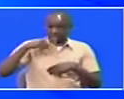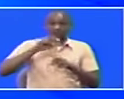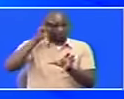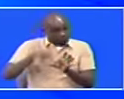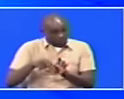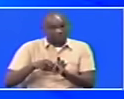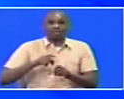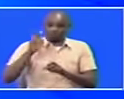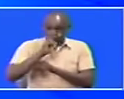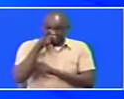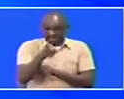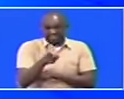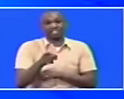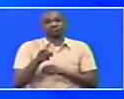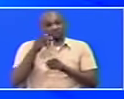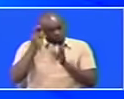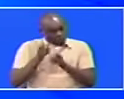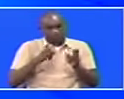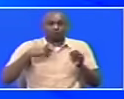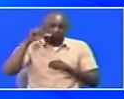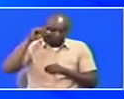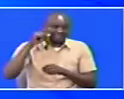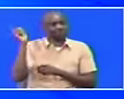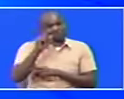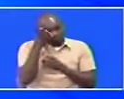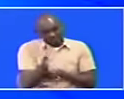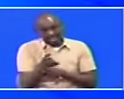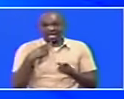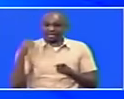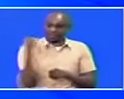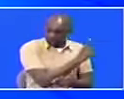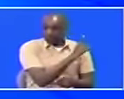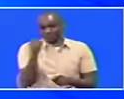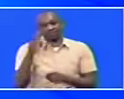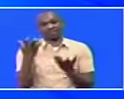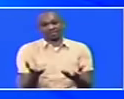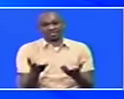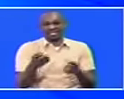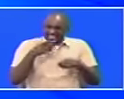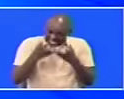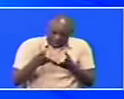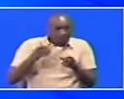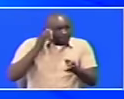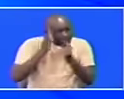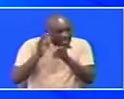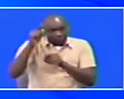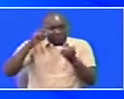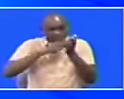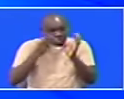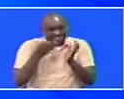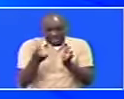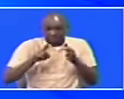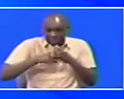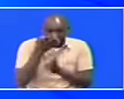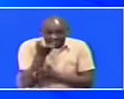to travel using modern locomotives from Mombasa to Nairobi and vice versa. But even as the prospects of the project slowly